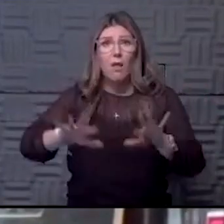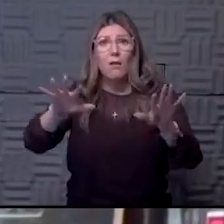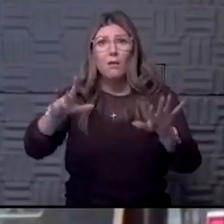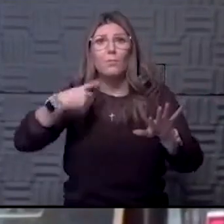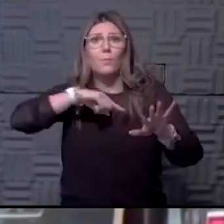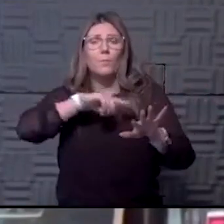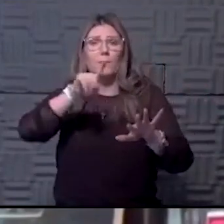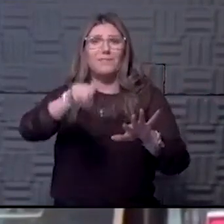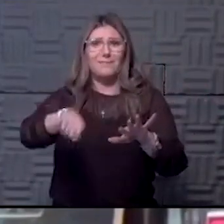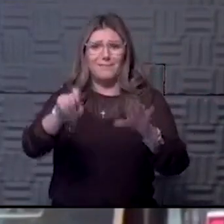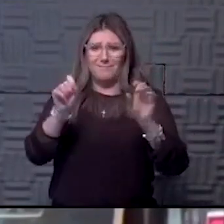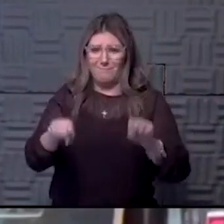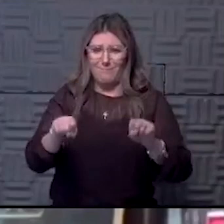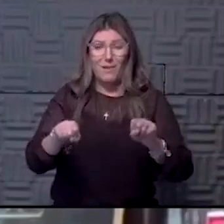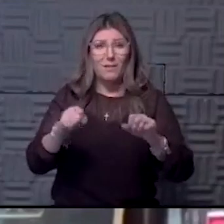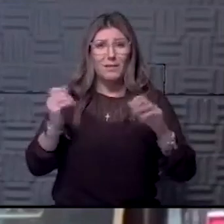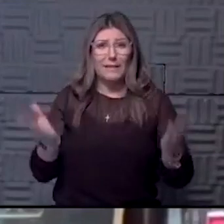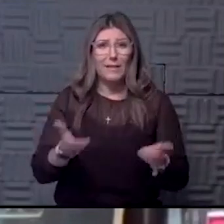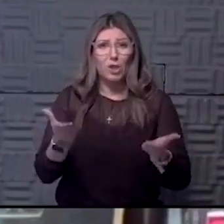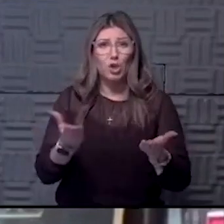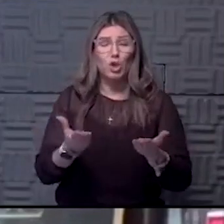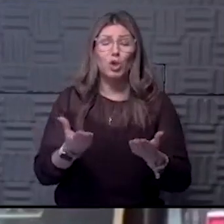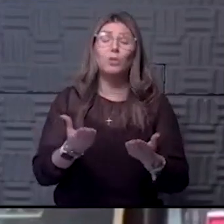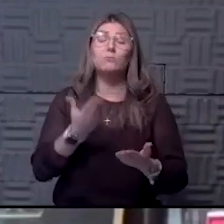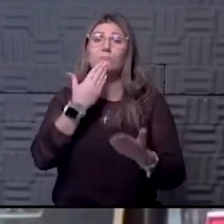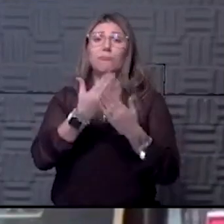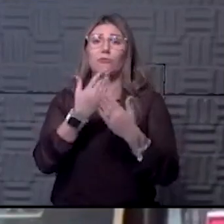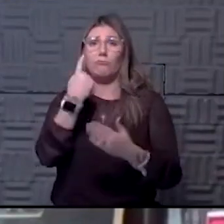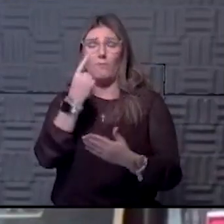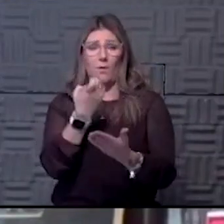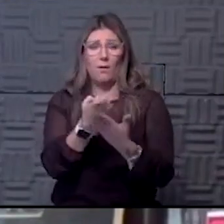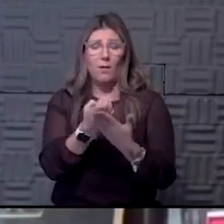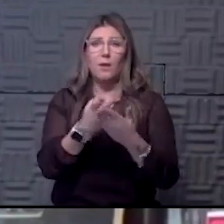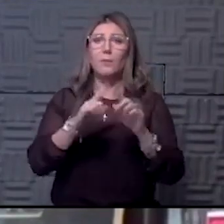here. Good for the economy, but perhaps